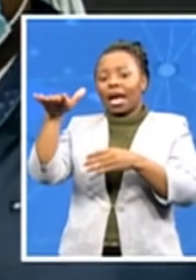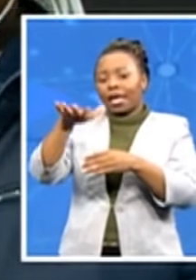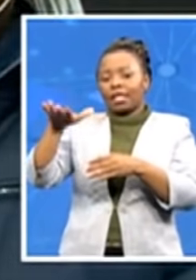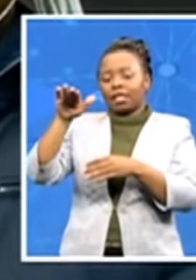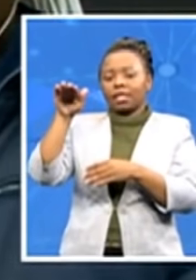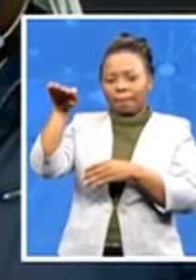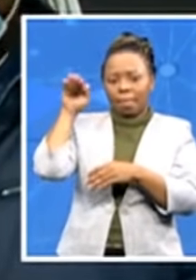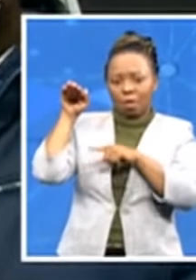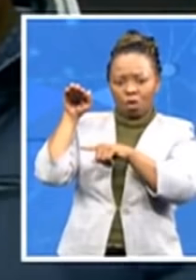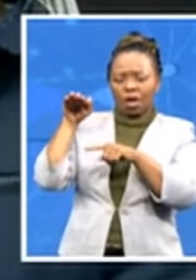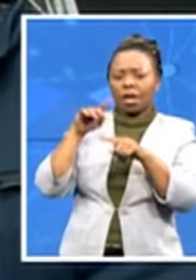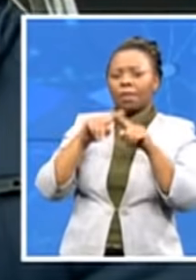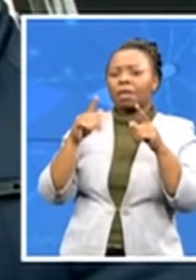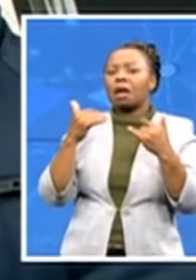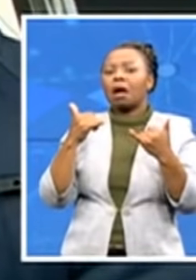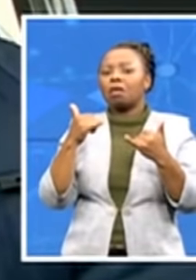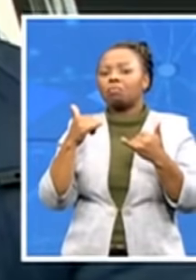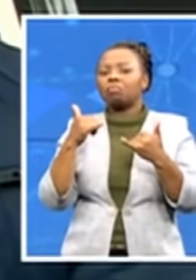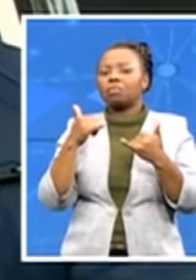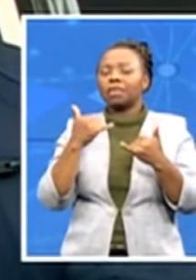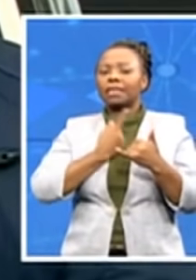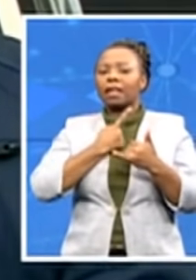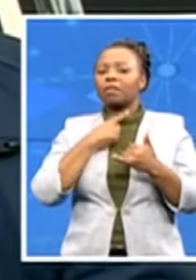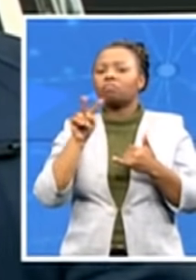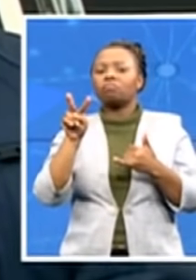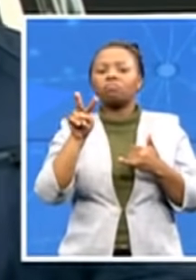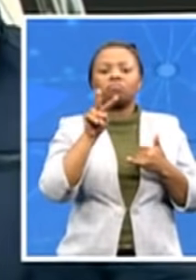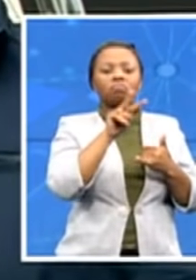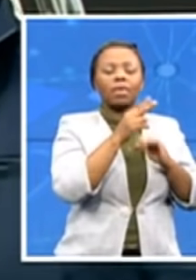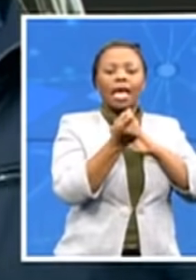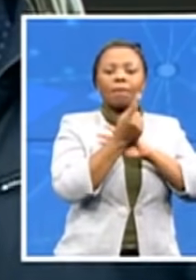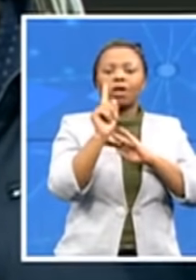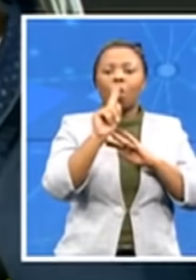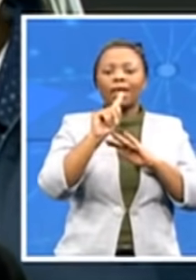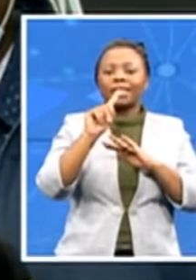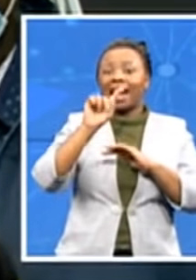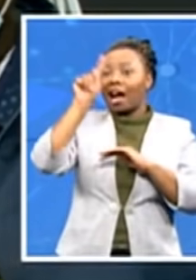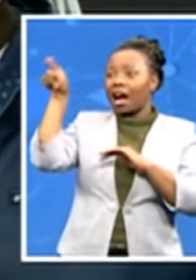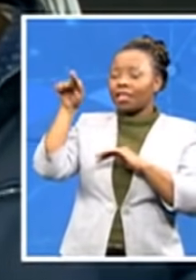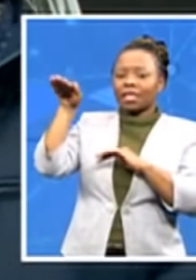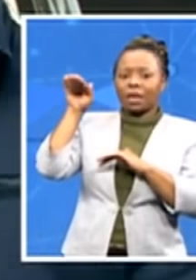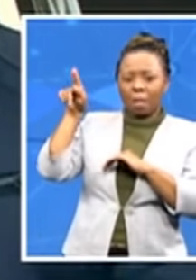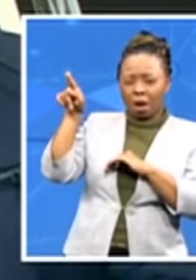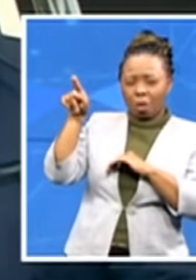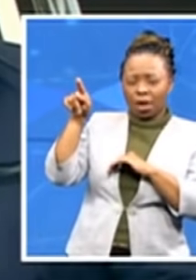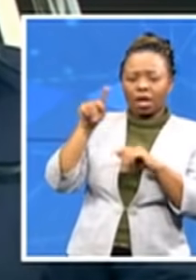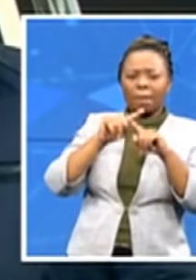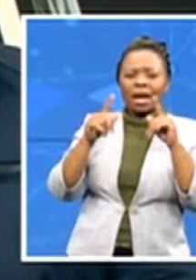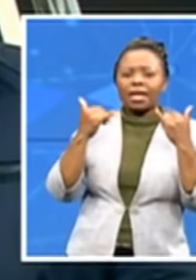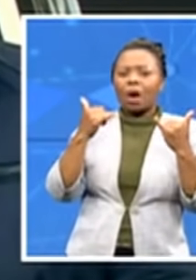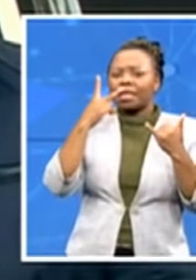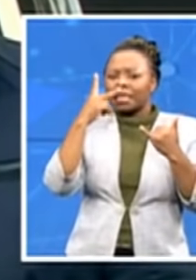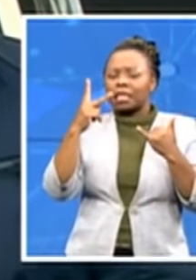position myself to see what is happening on the other side of Zimbabwe, and you can see that because of construction going on, trying to